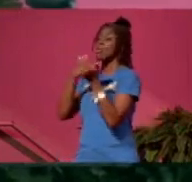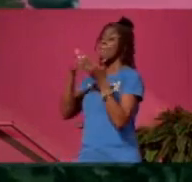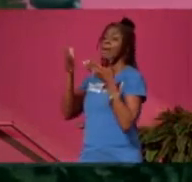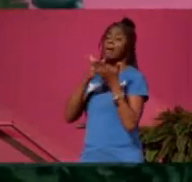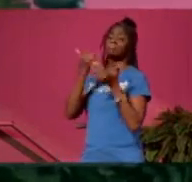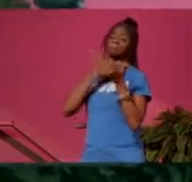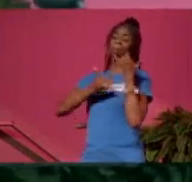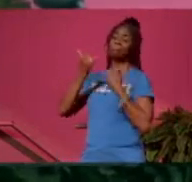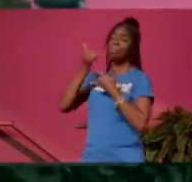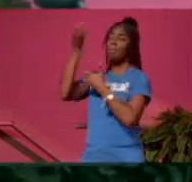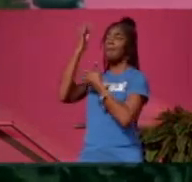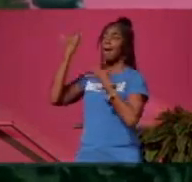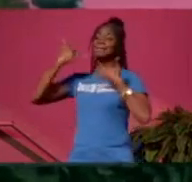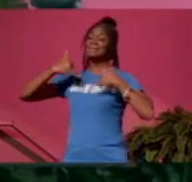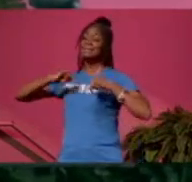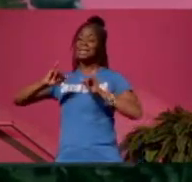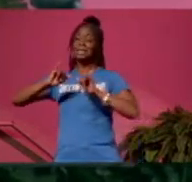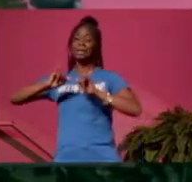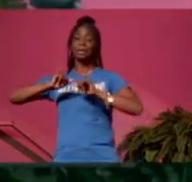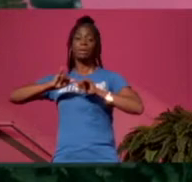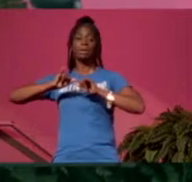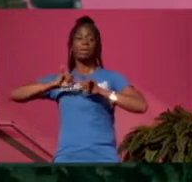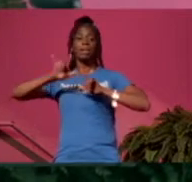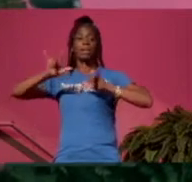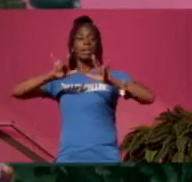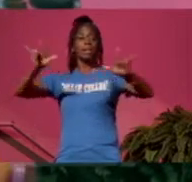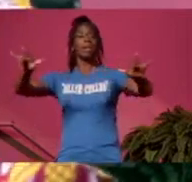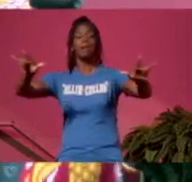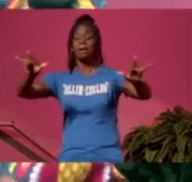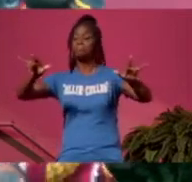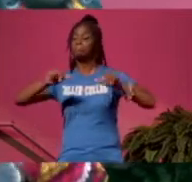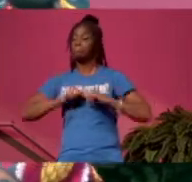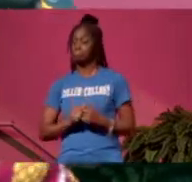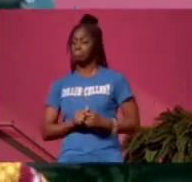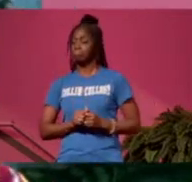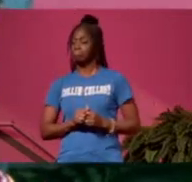still loves you. Okay.